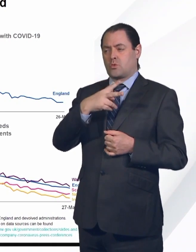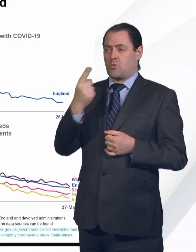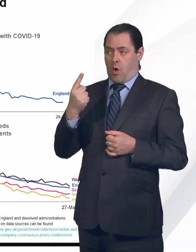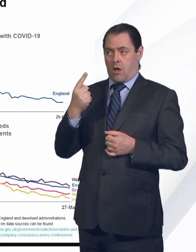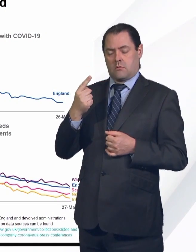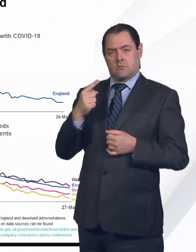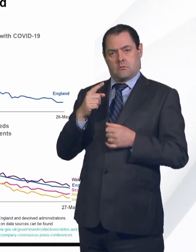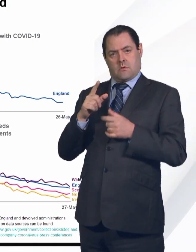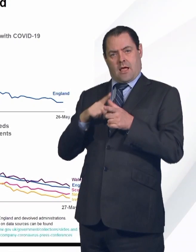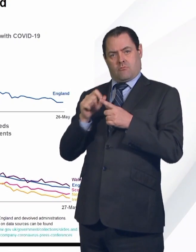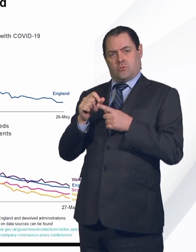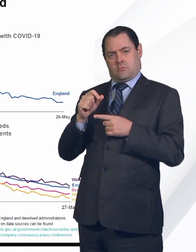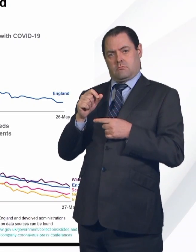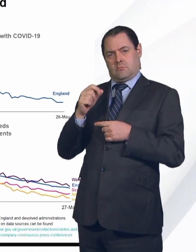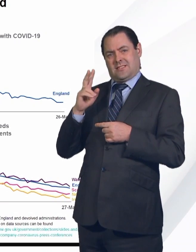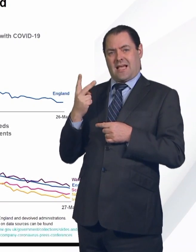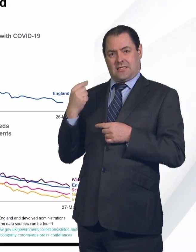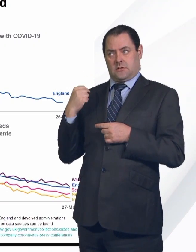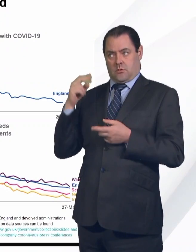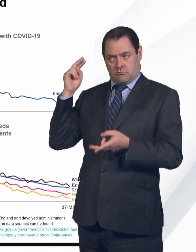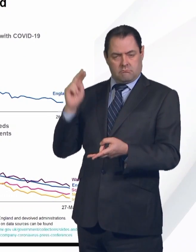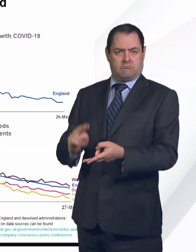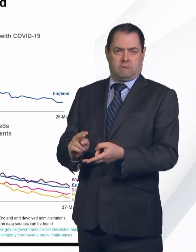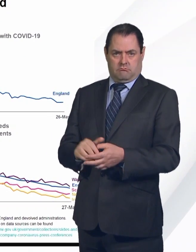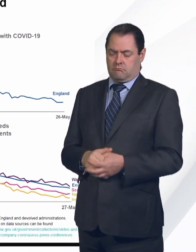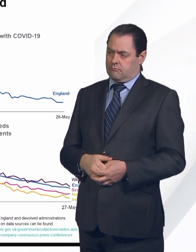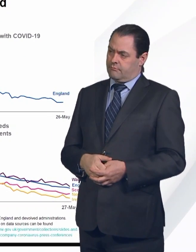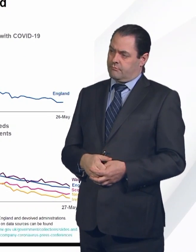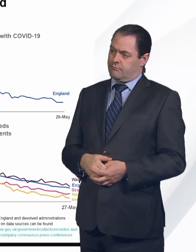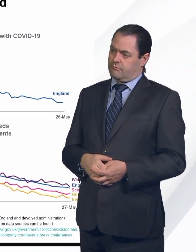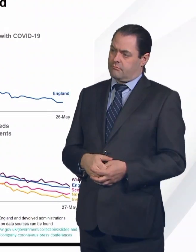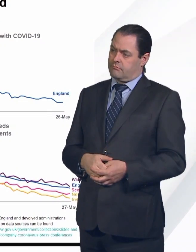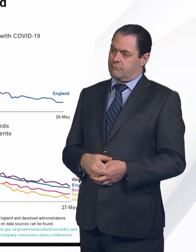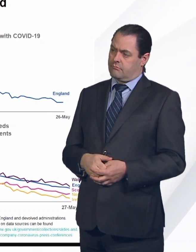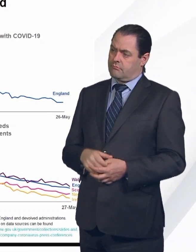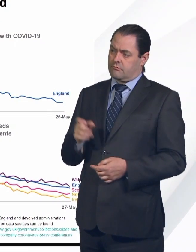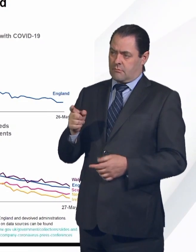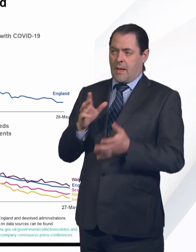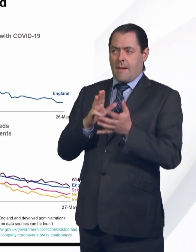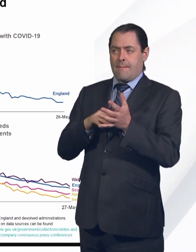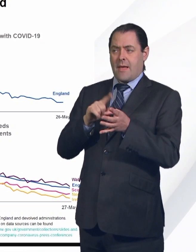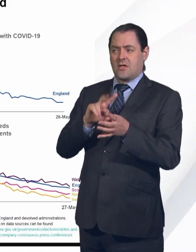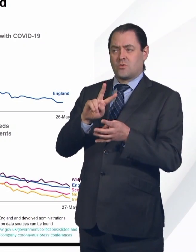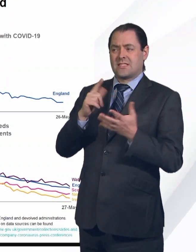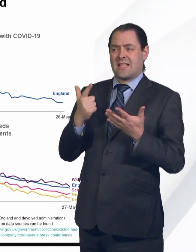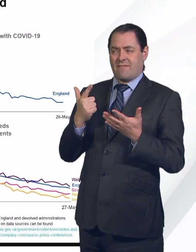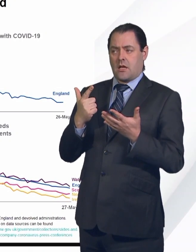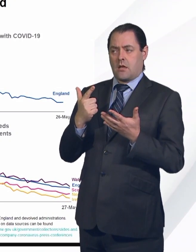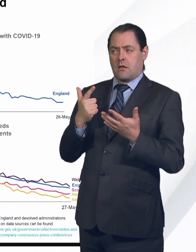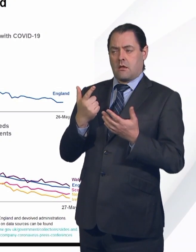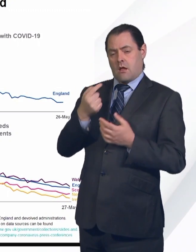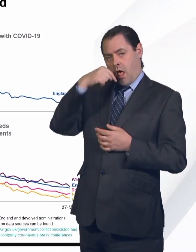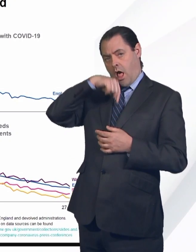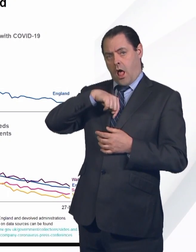3,121 on a single day on the 2nd of April. On the 27th of May, 11%